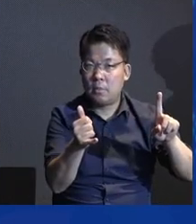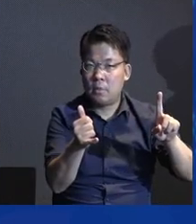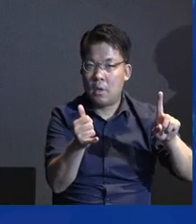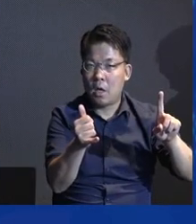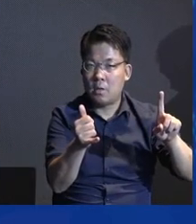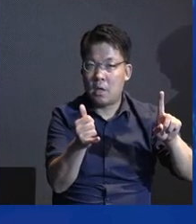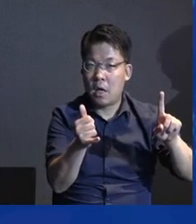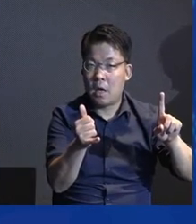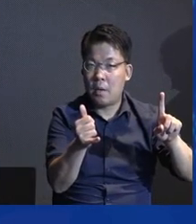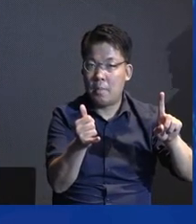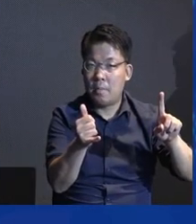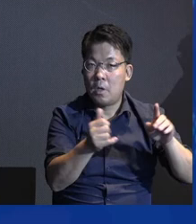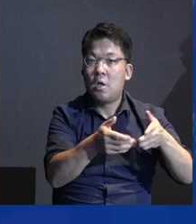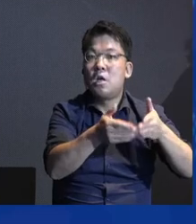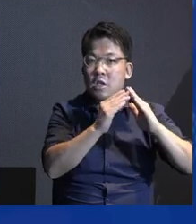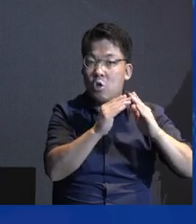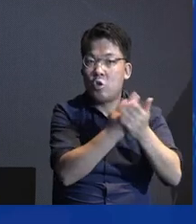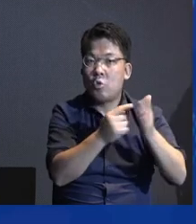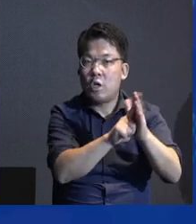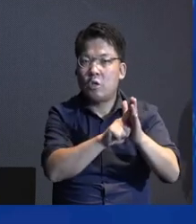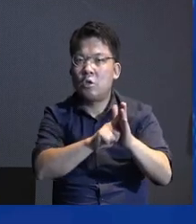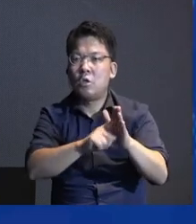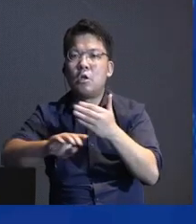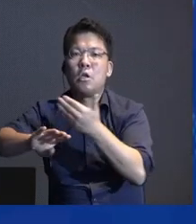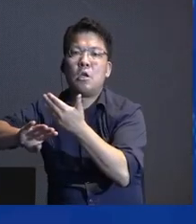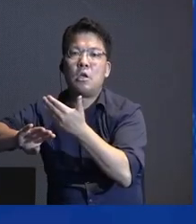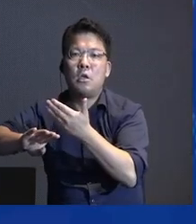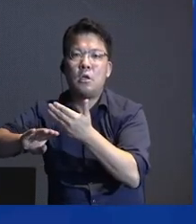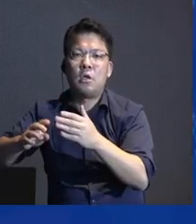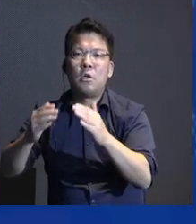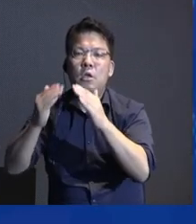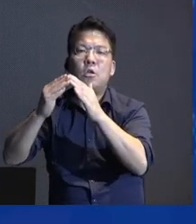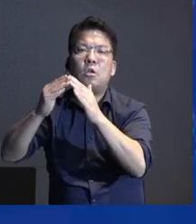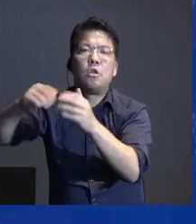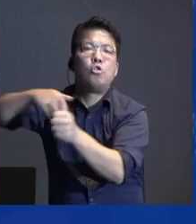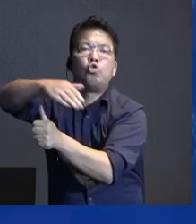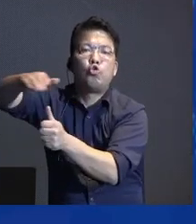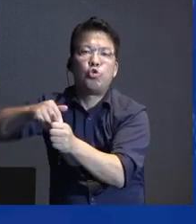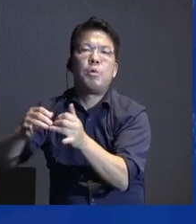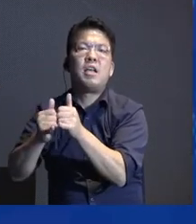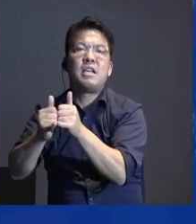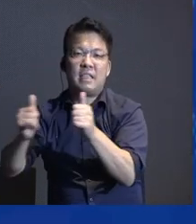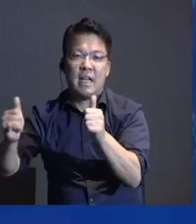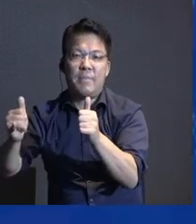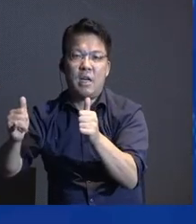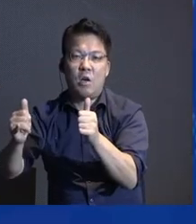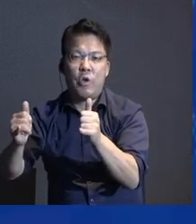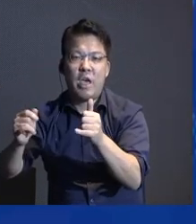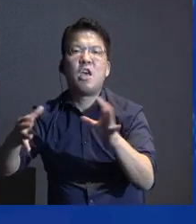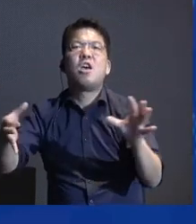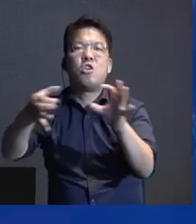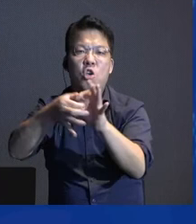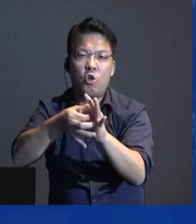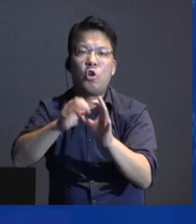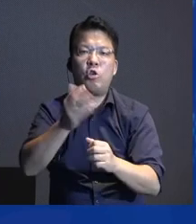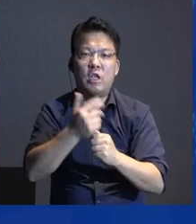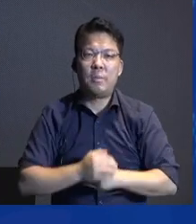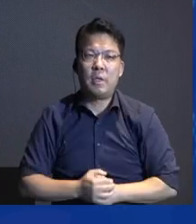denying a person's existence. Only physical care will not be enough for the elderly